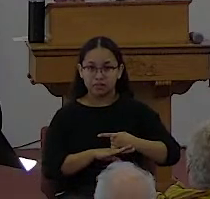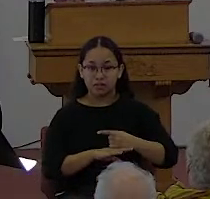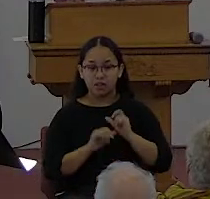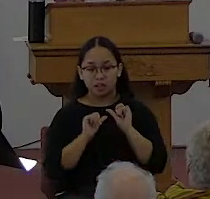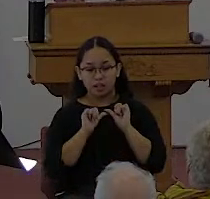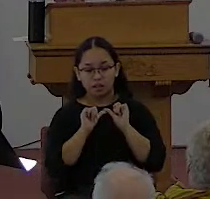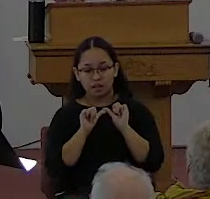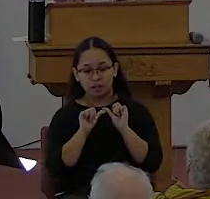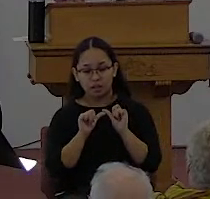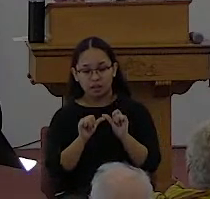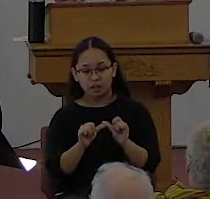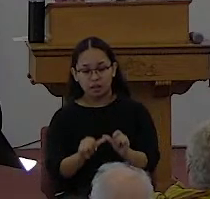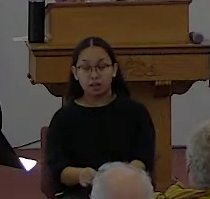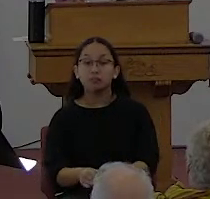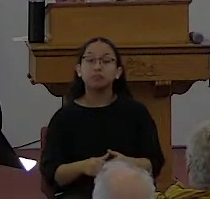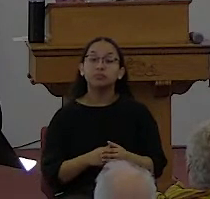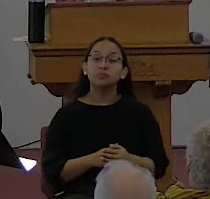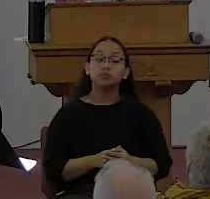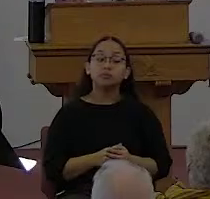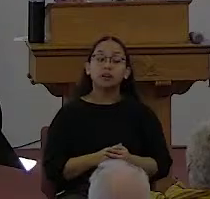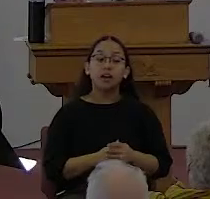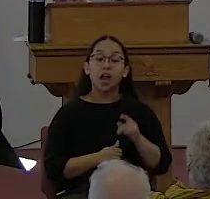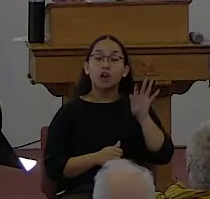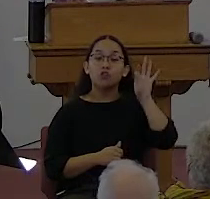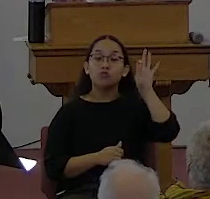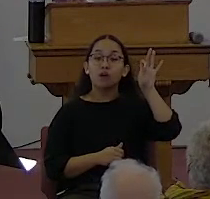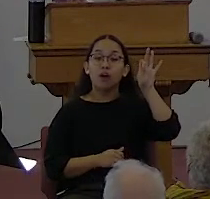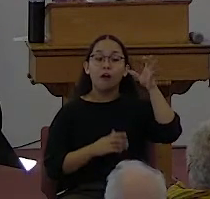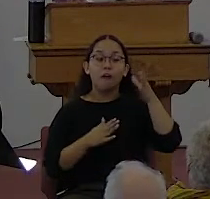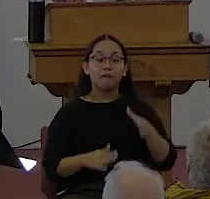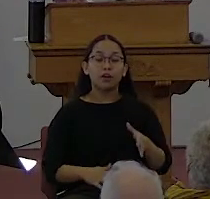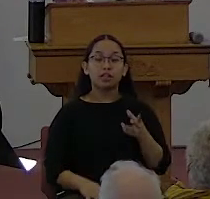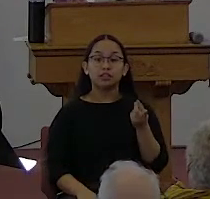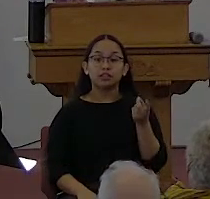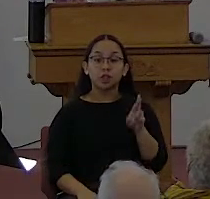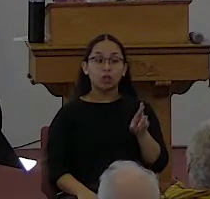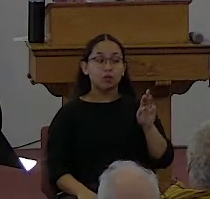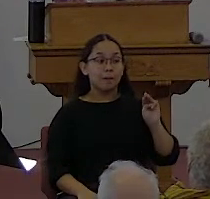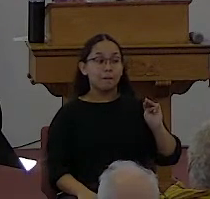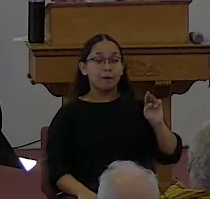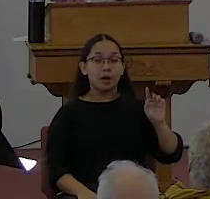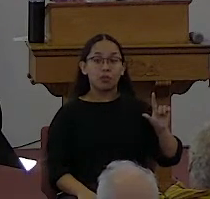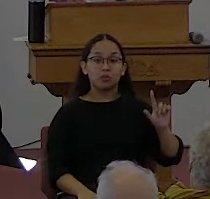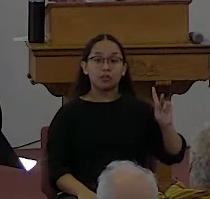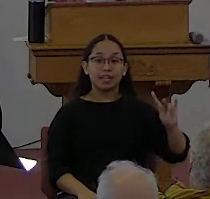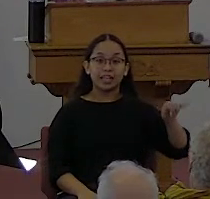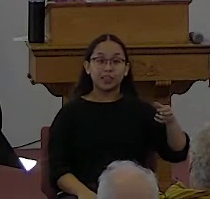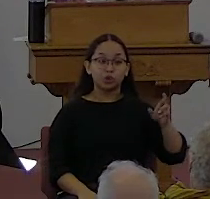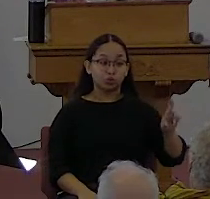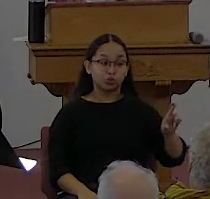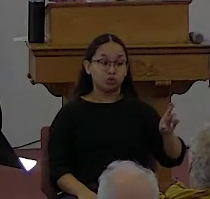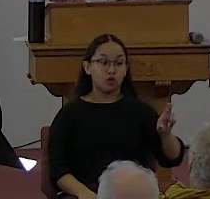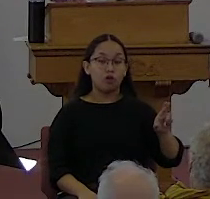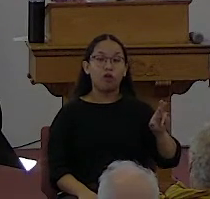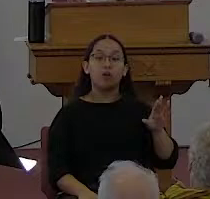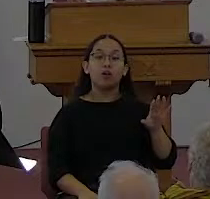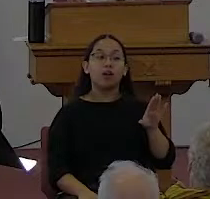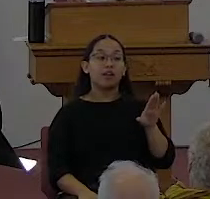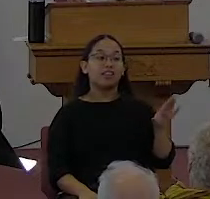A young Reverend Dr. Martin Luther King Jr. and the Montgomery Improvement